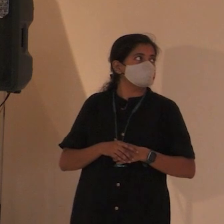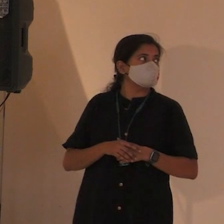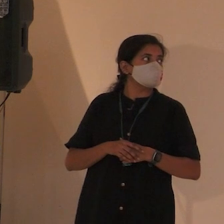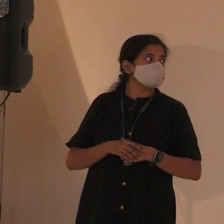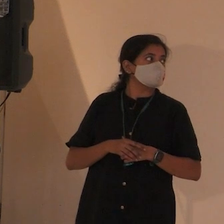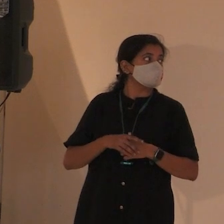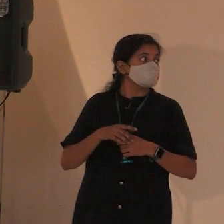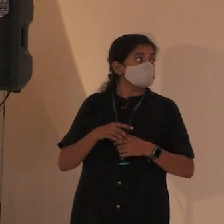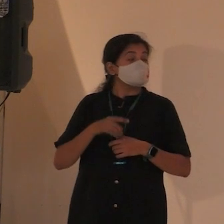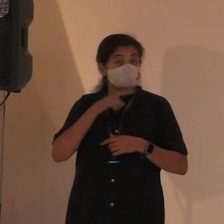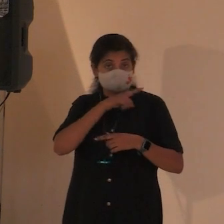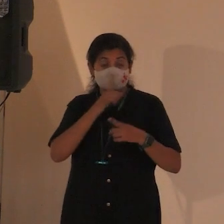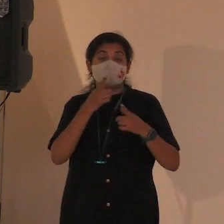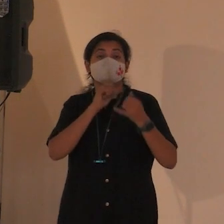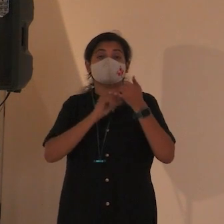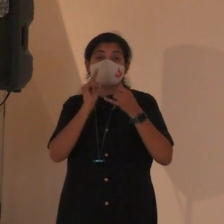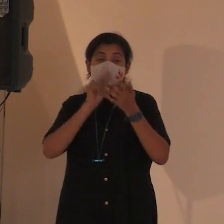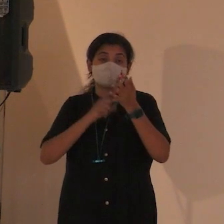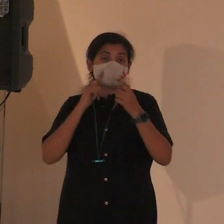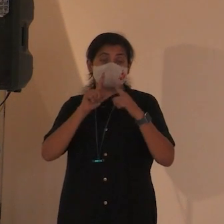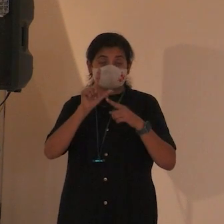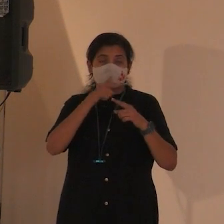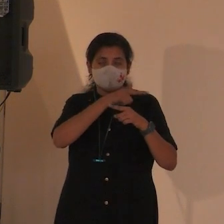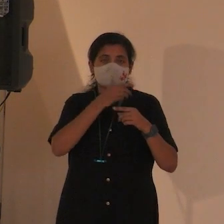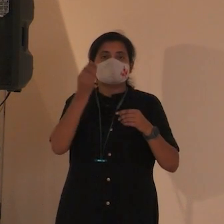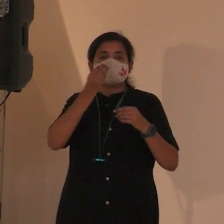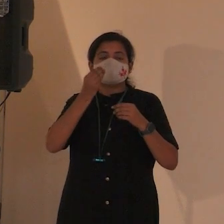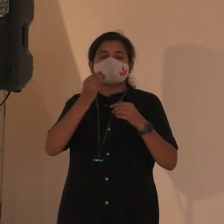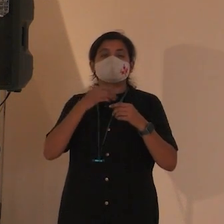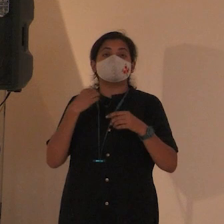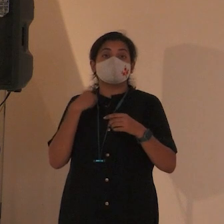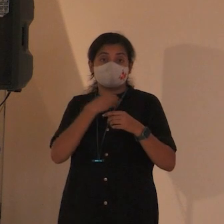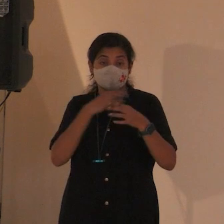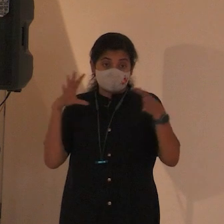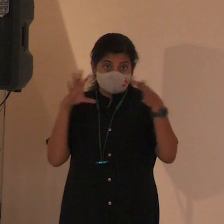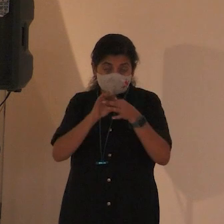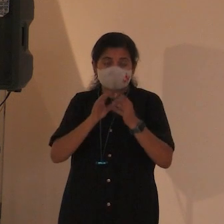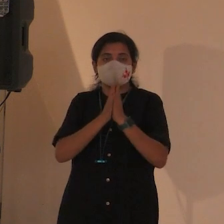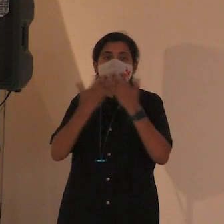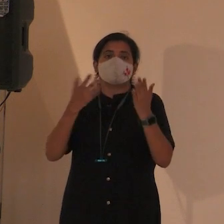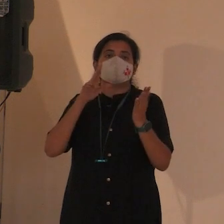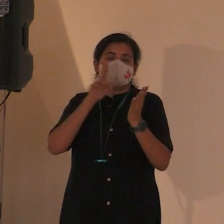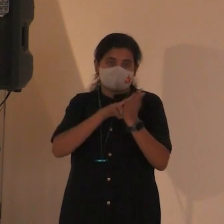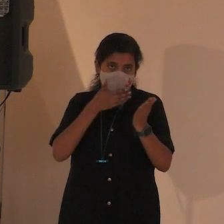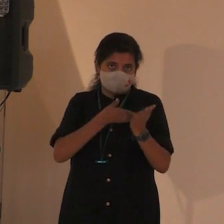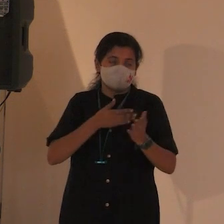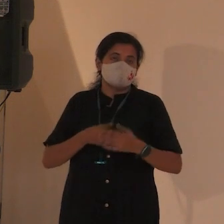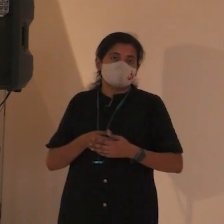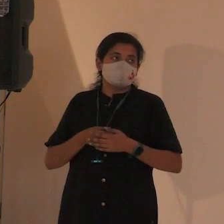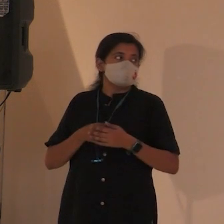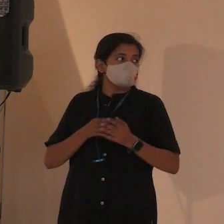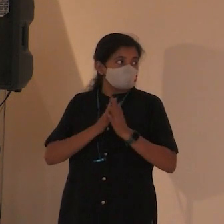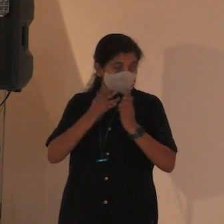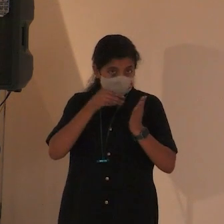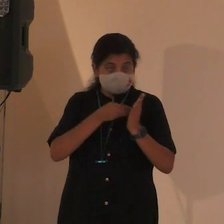So this is from Sunil Pandya's collection. We have certain medical textbooks, as well as books